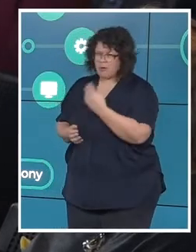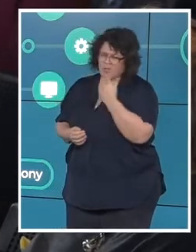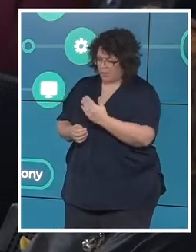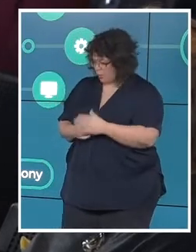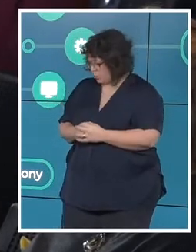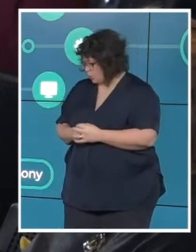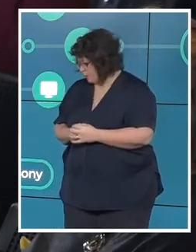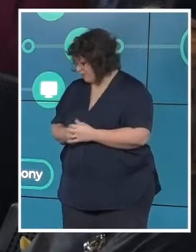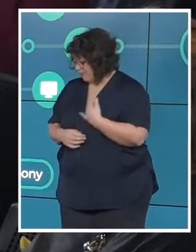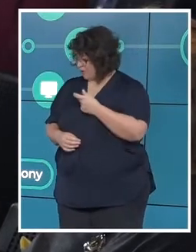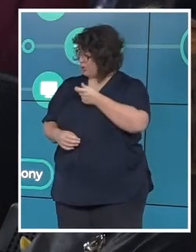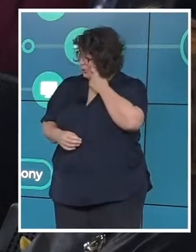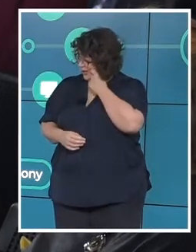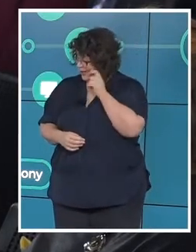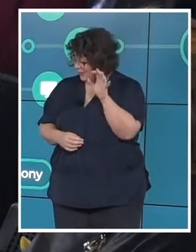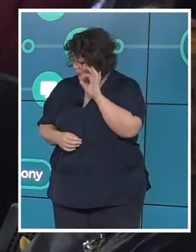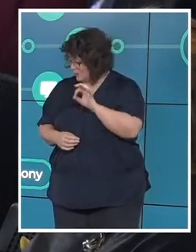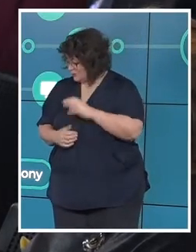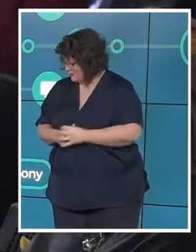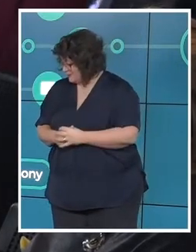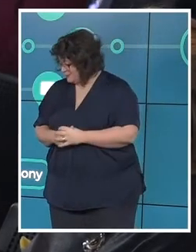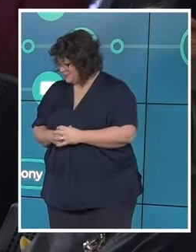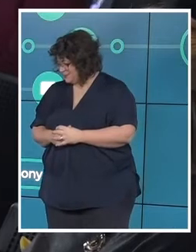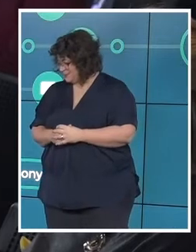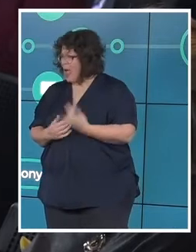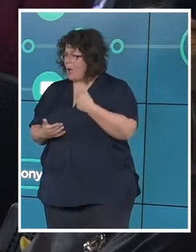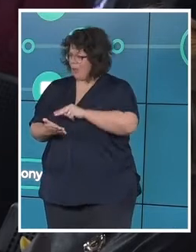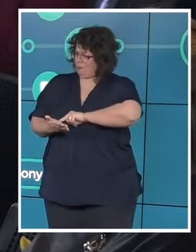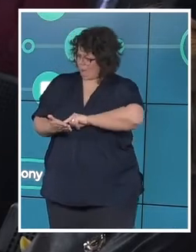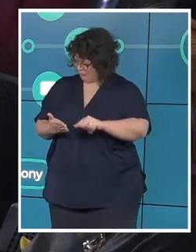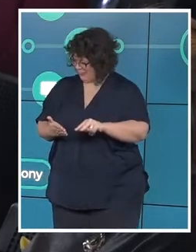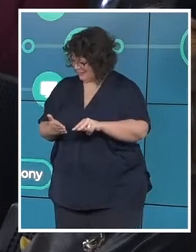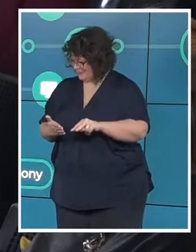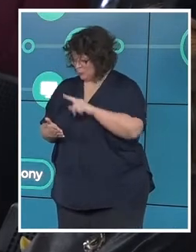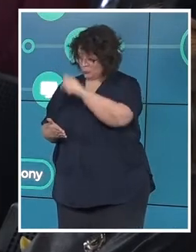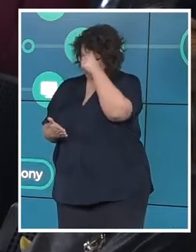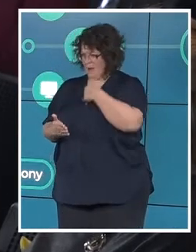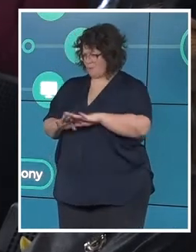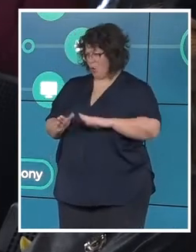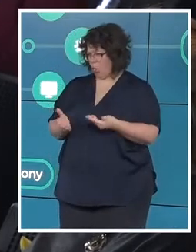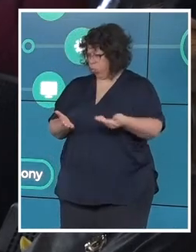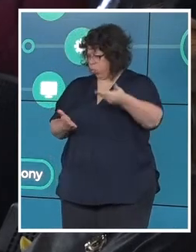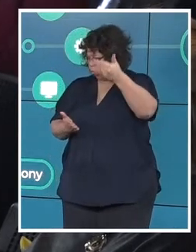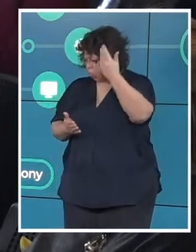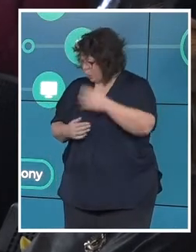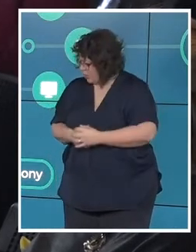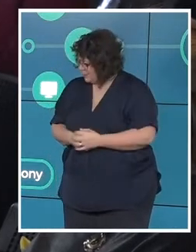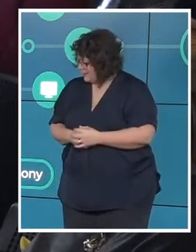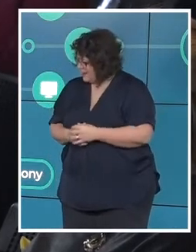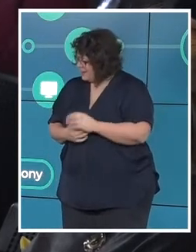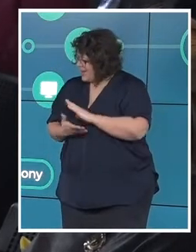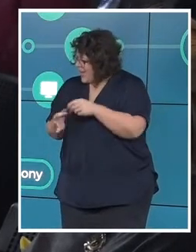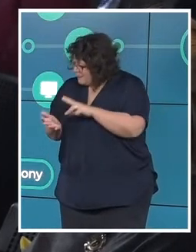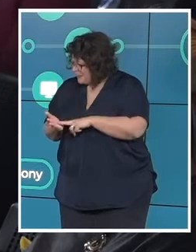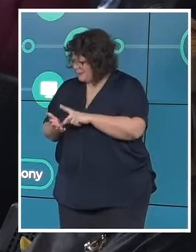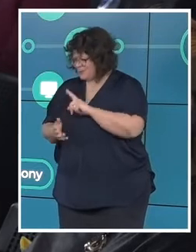it just so that you know that I'm reading it and not making it up. Haben, let's talk about the juicy stuff. What about dating and inclusion? Have you tried